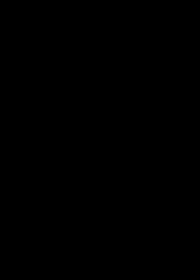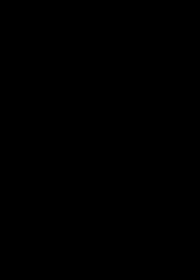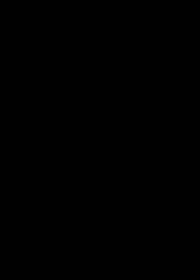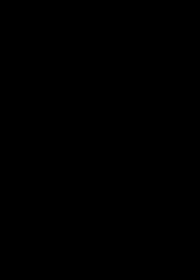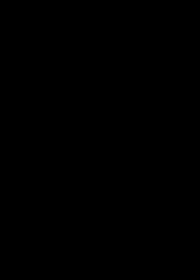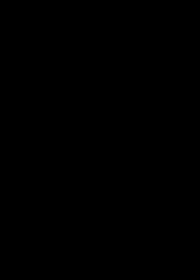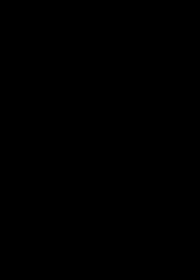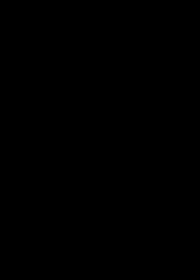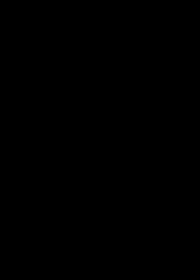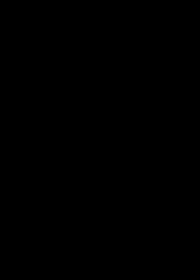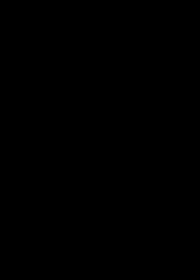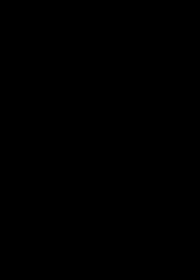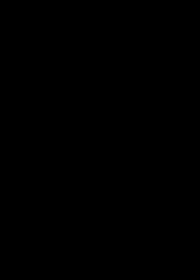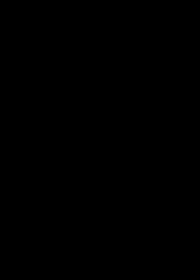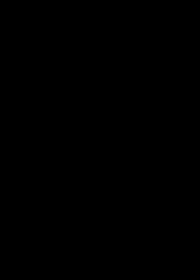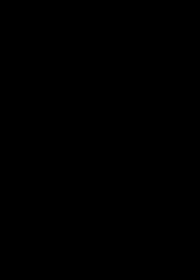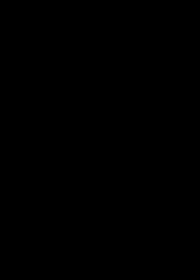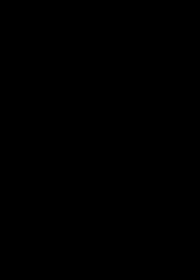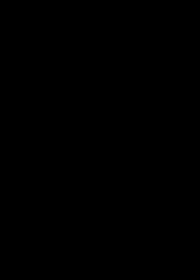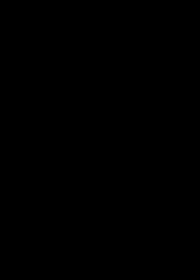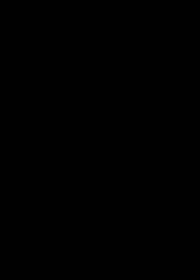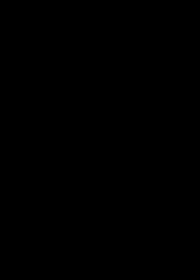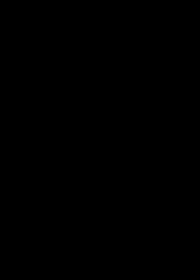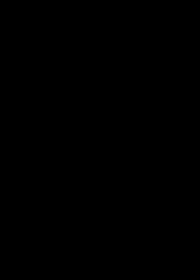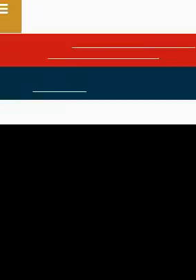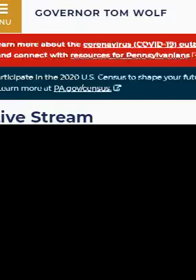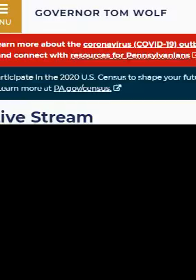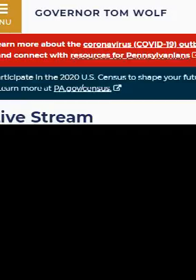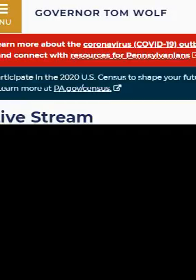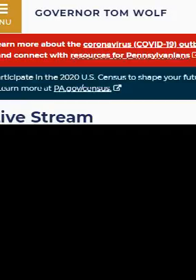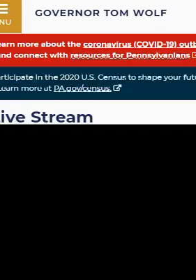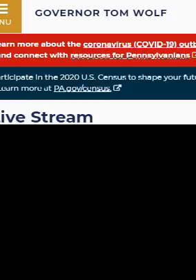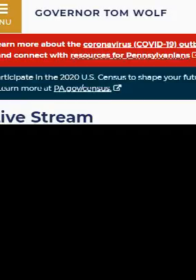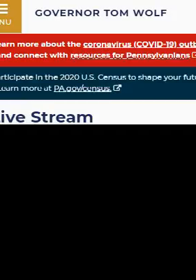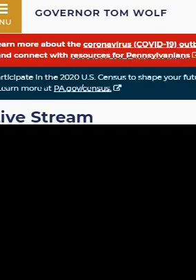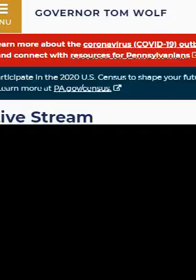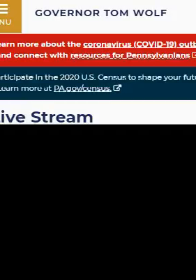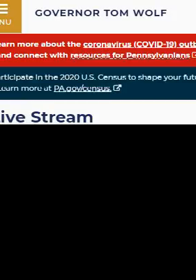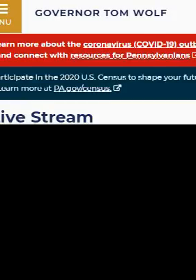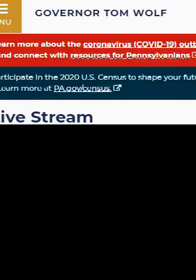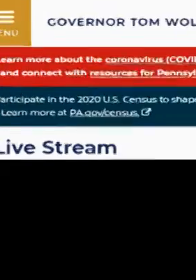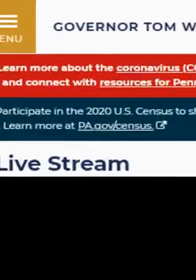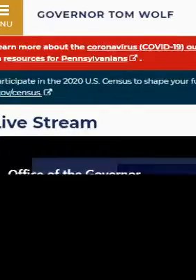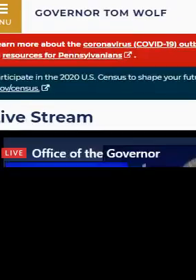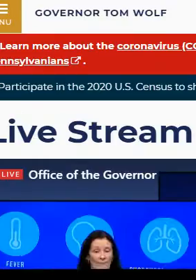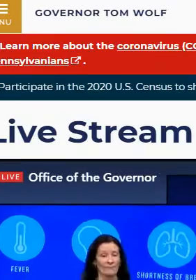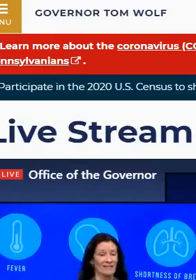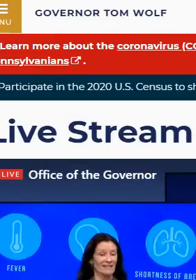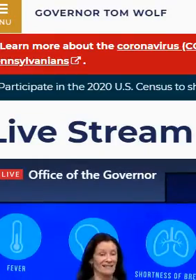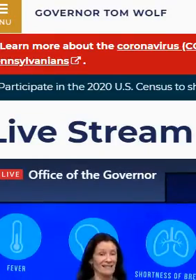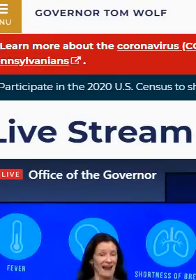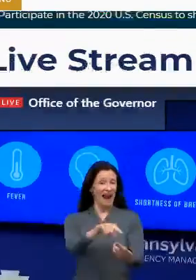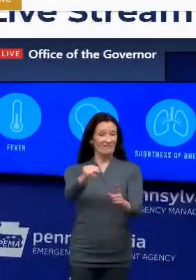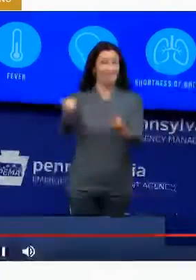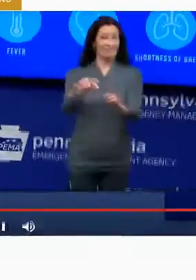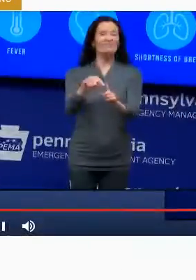in Pennsylvania. And to date, all of those deaths have been in adult patients.